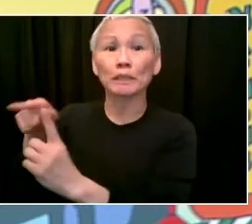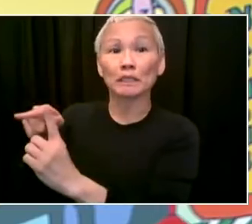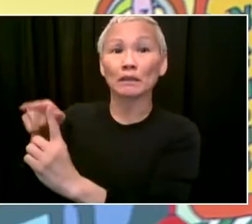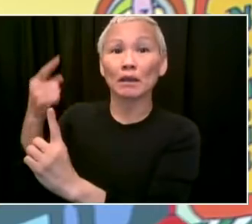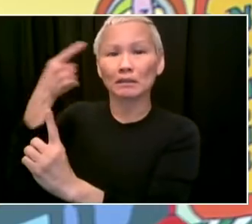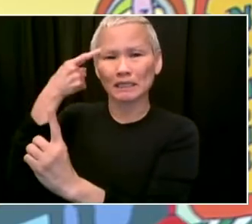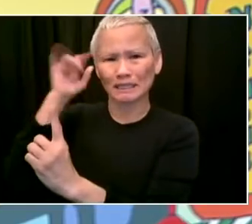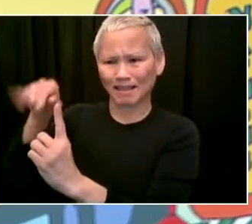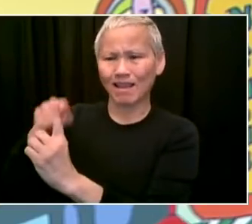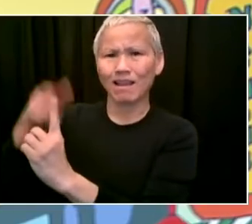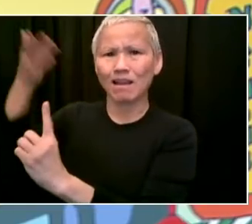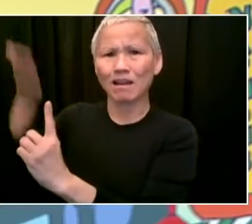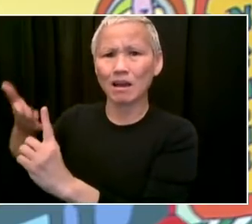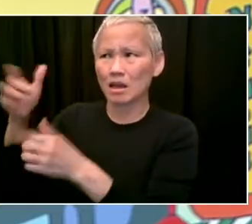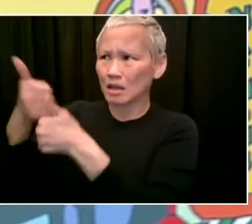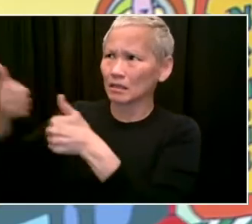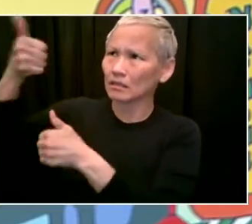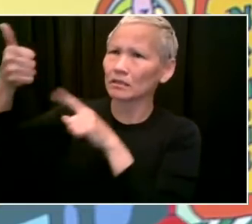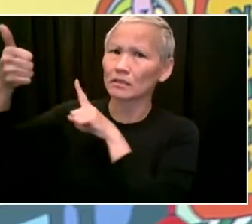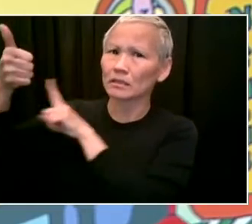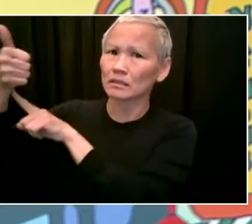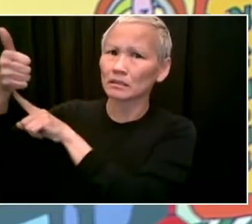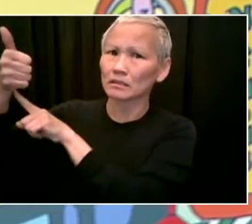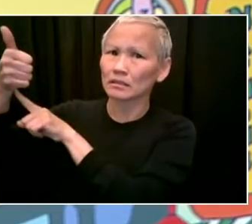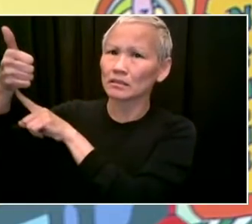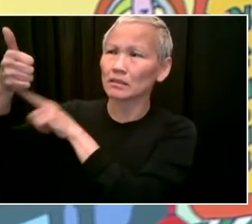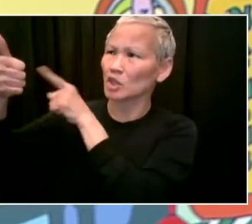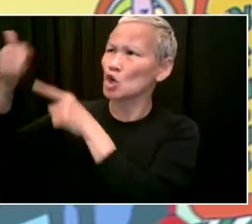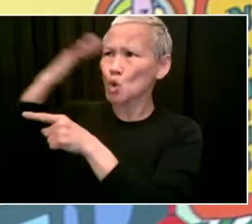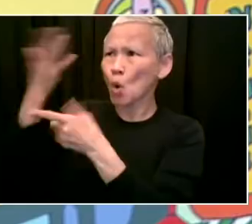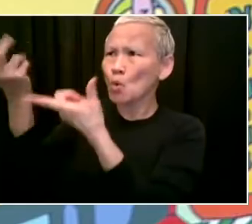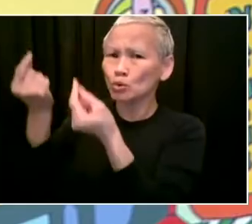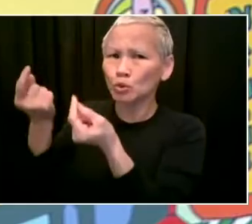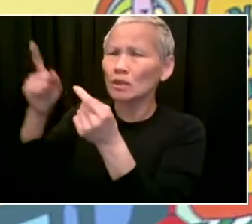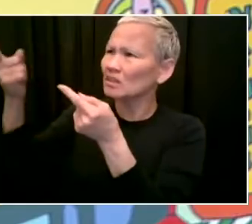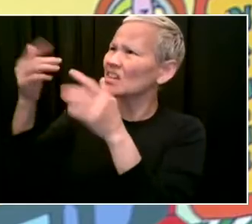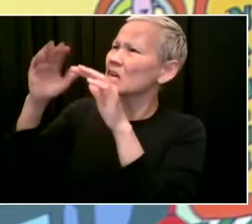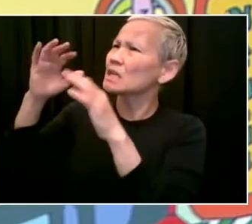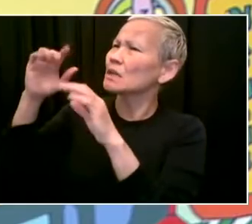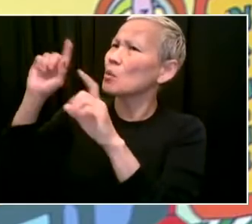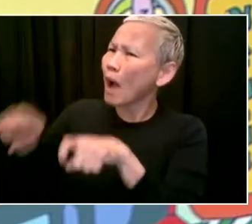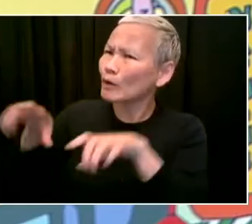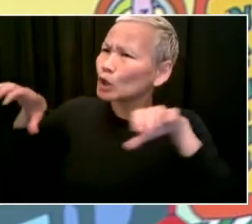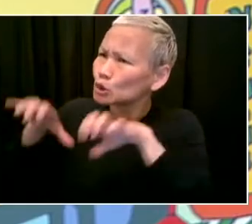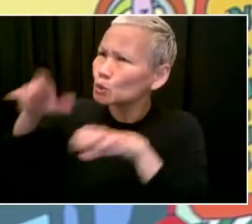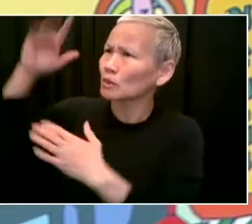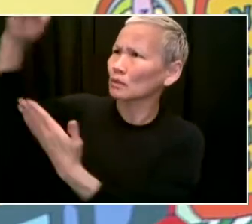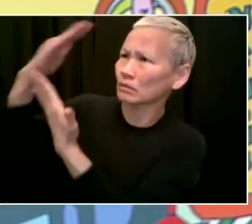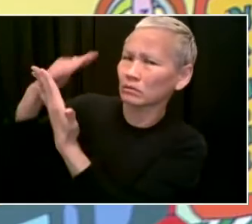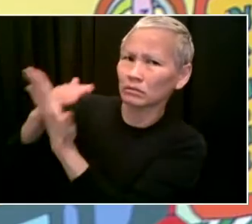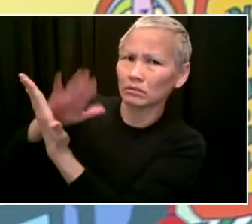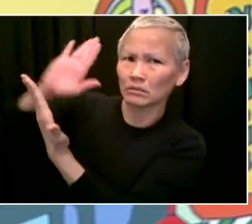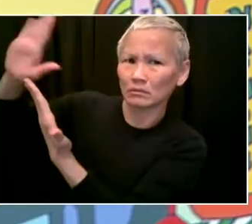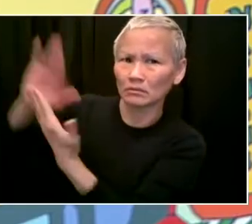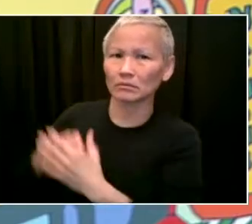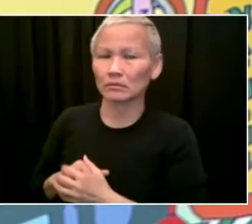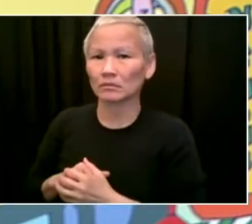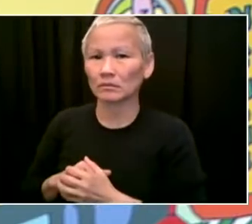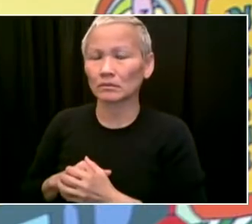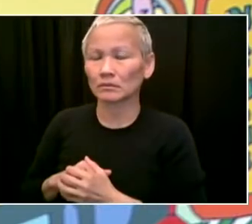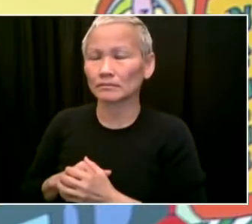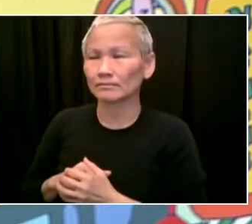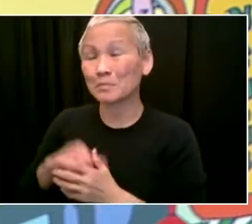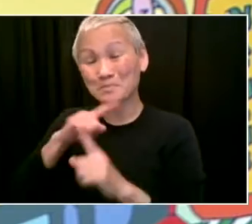legal issues and the place that would make the most profound decisions that ultimately just punted for years and